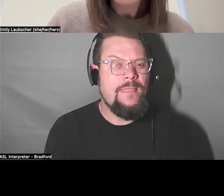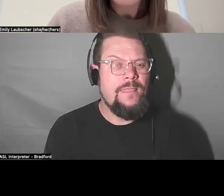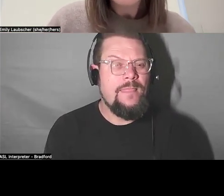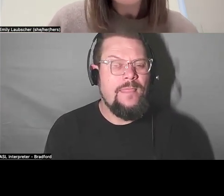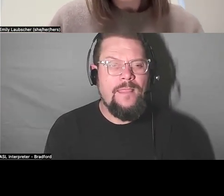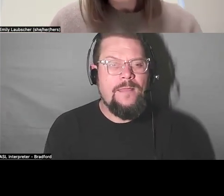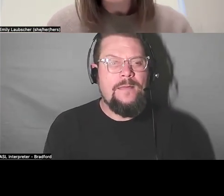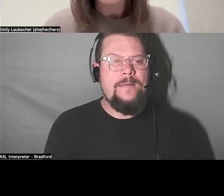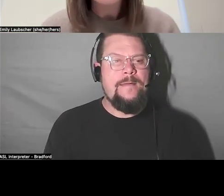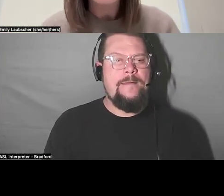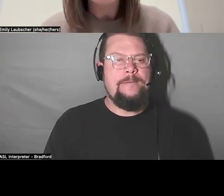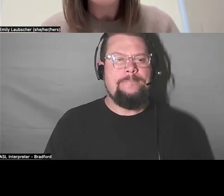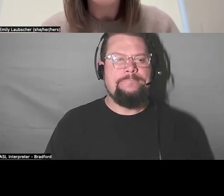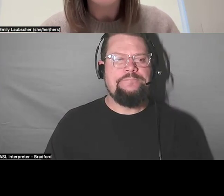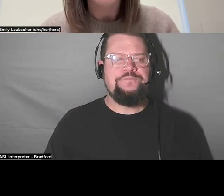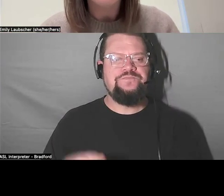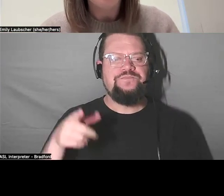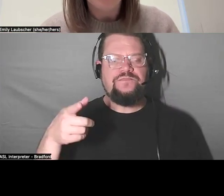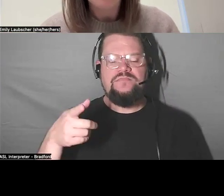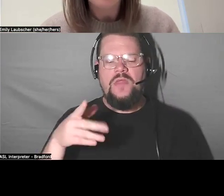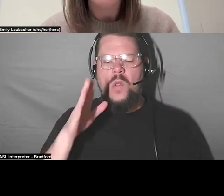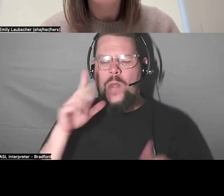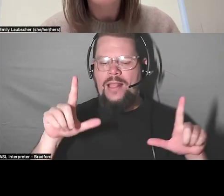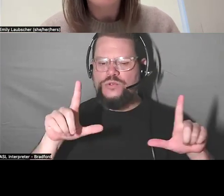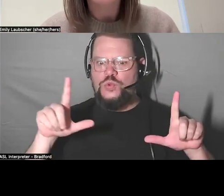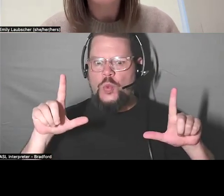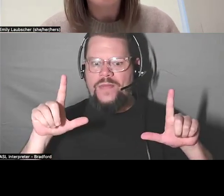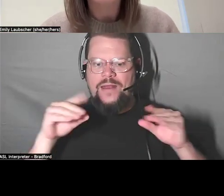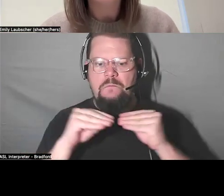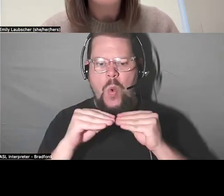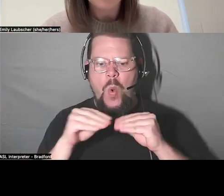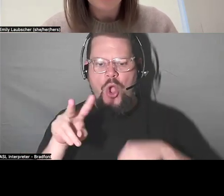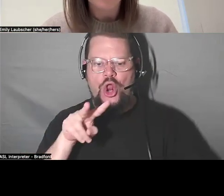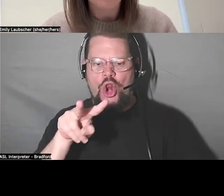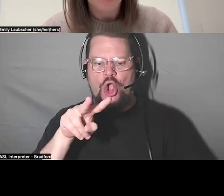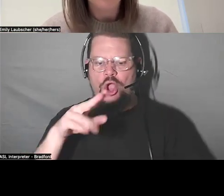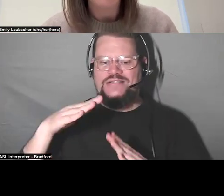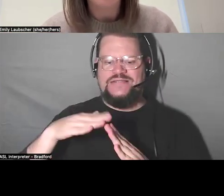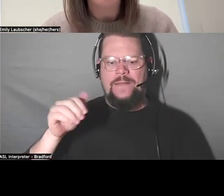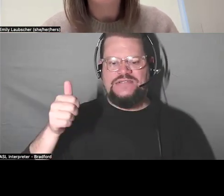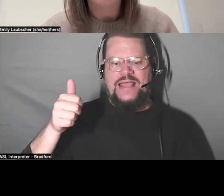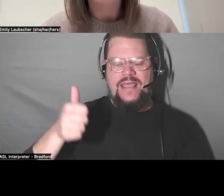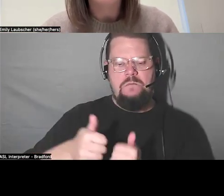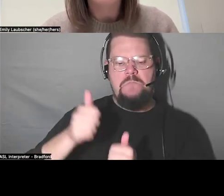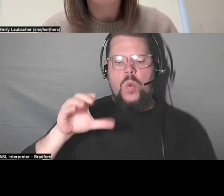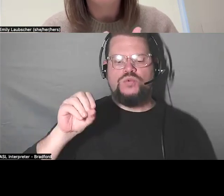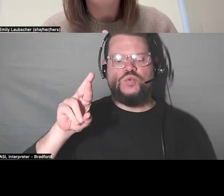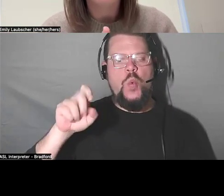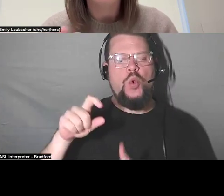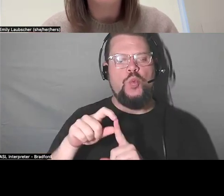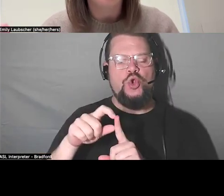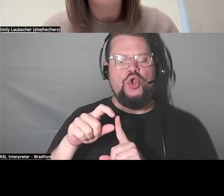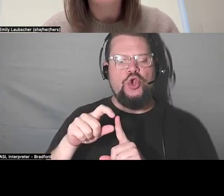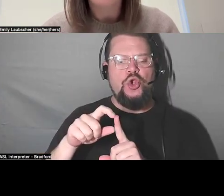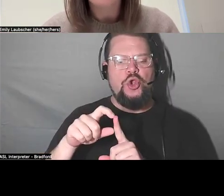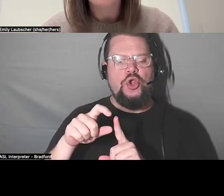So then, when we zoom in even a little more and look at the top 10 most core words across